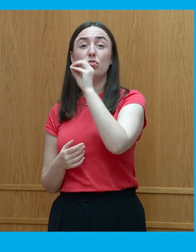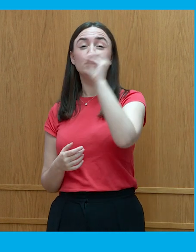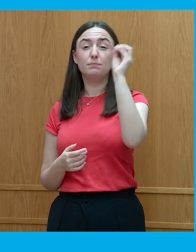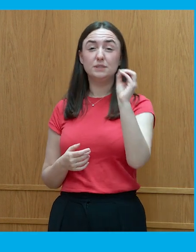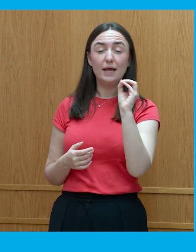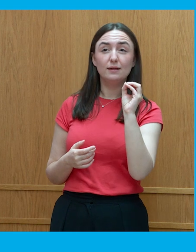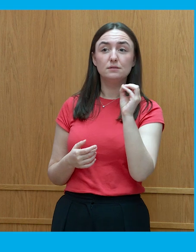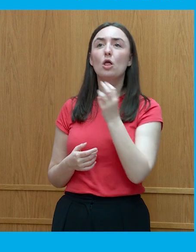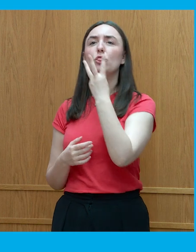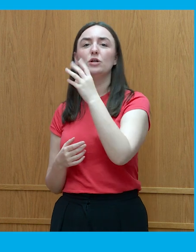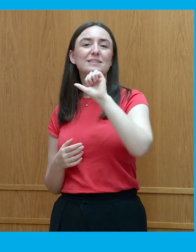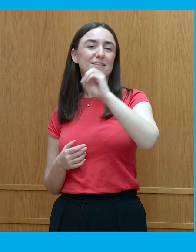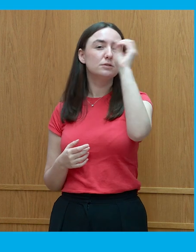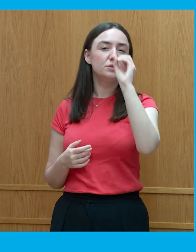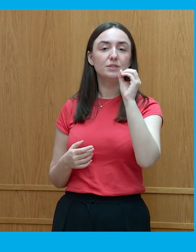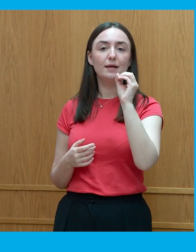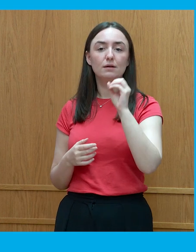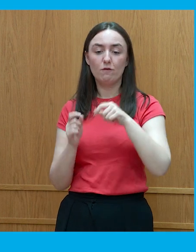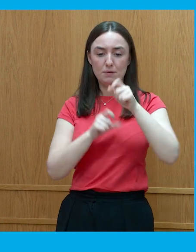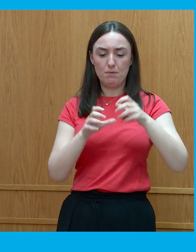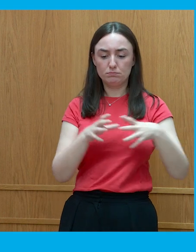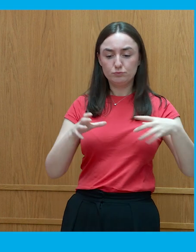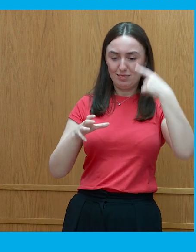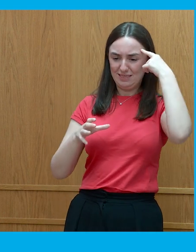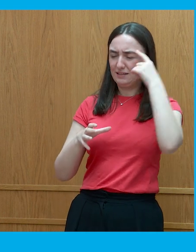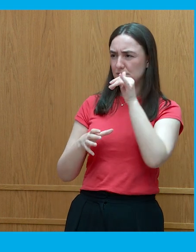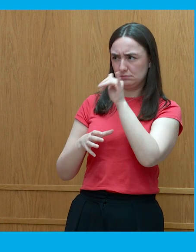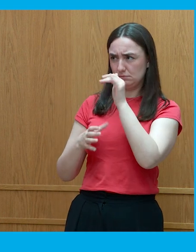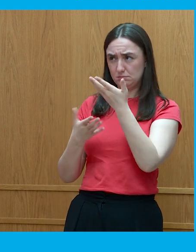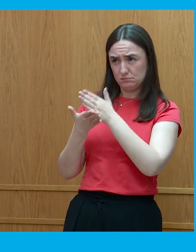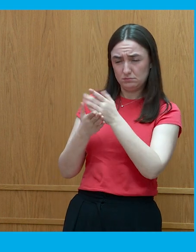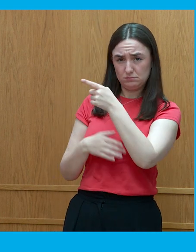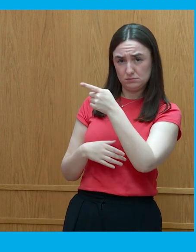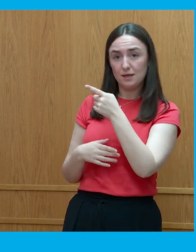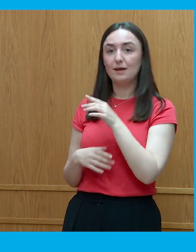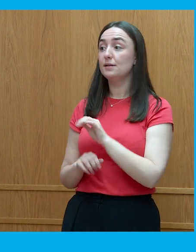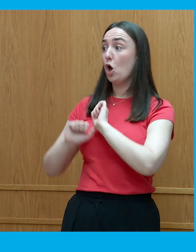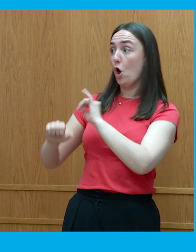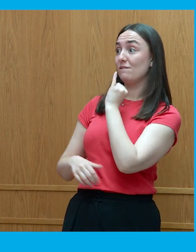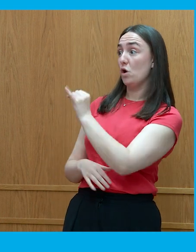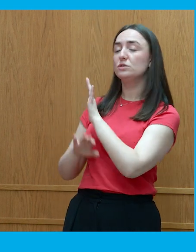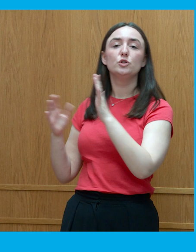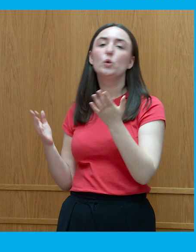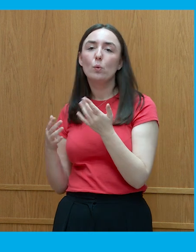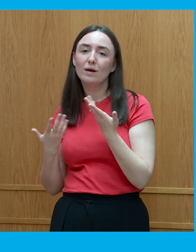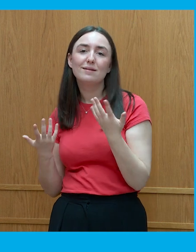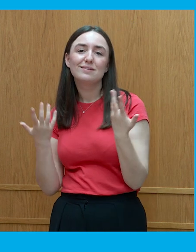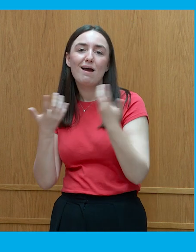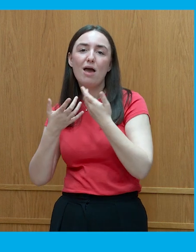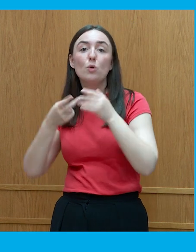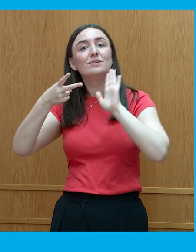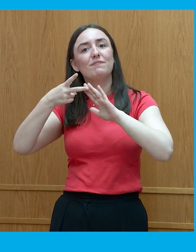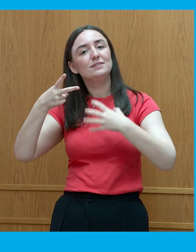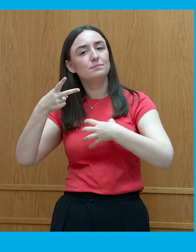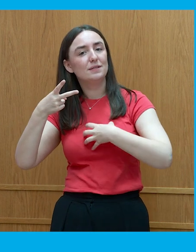her? 36. 36% don't have a really good sense of her. That's not her fault. It's the nature of the vice presidency in our system. You don't really